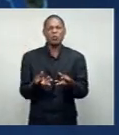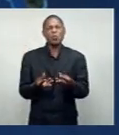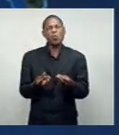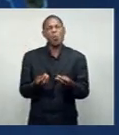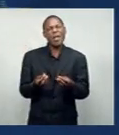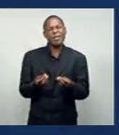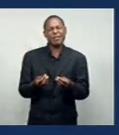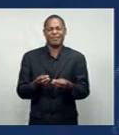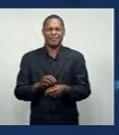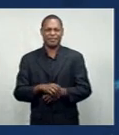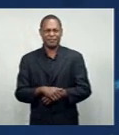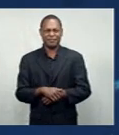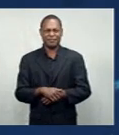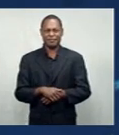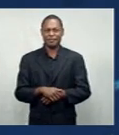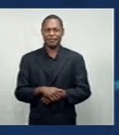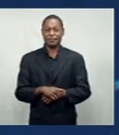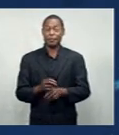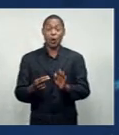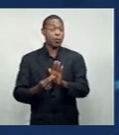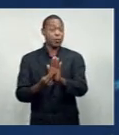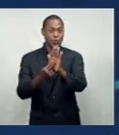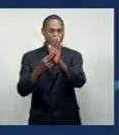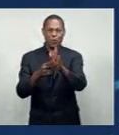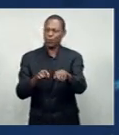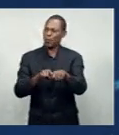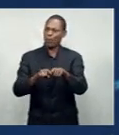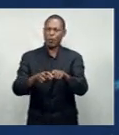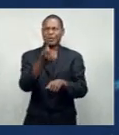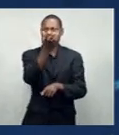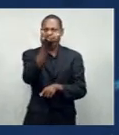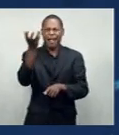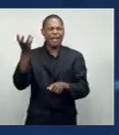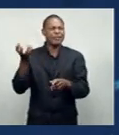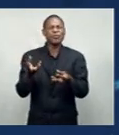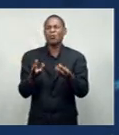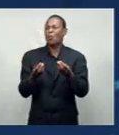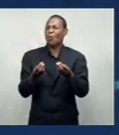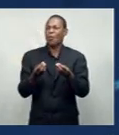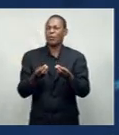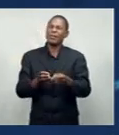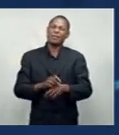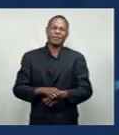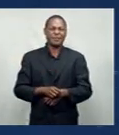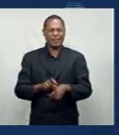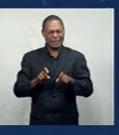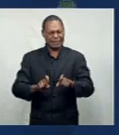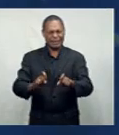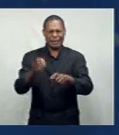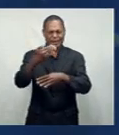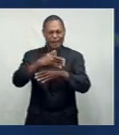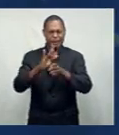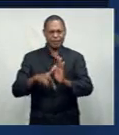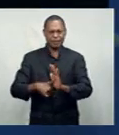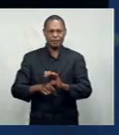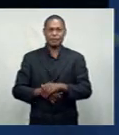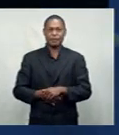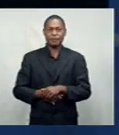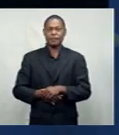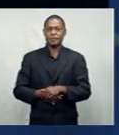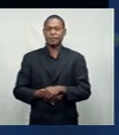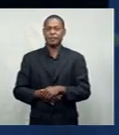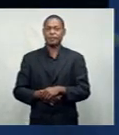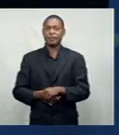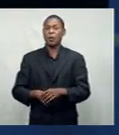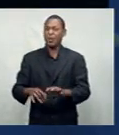prevailed. Up north, mostly cloudy and humid. Cool conditions will remain at night. At sea,